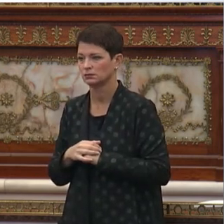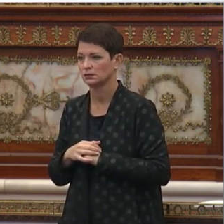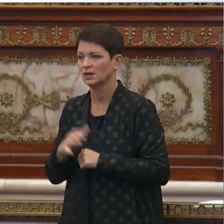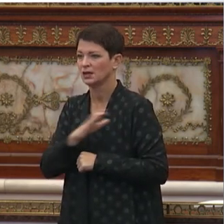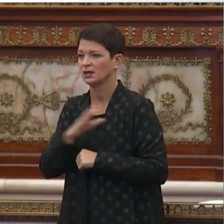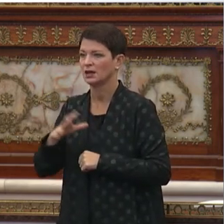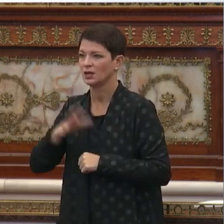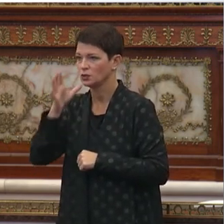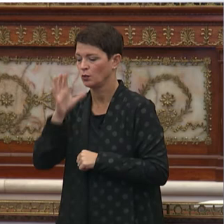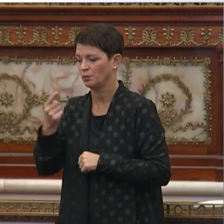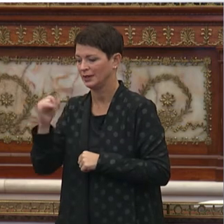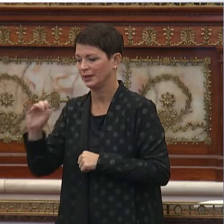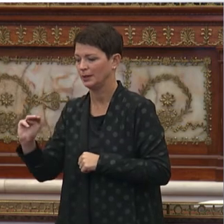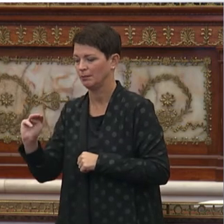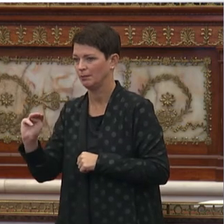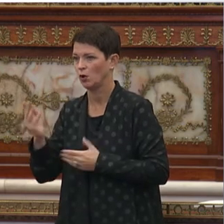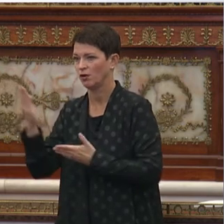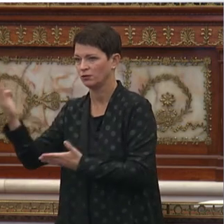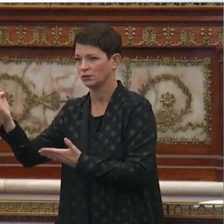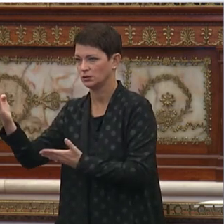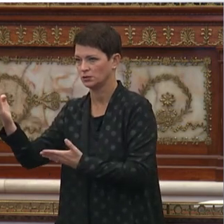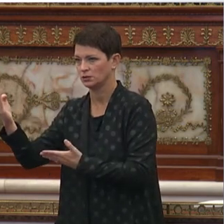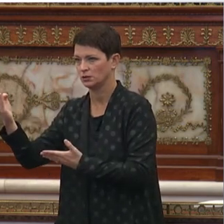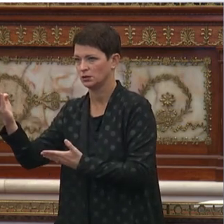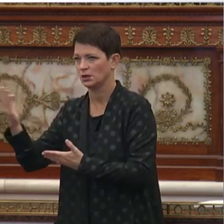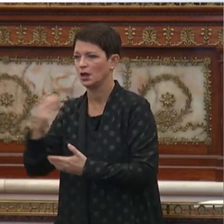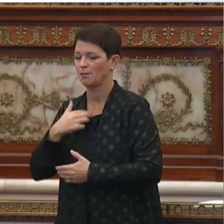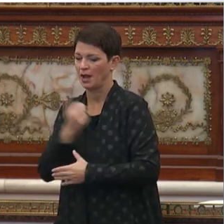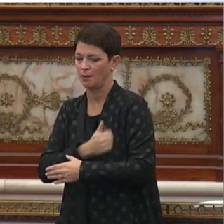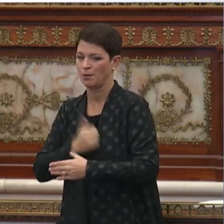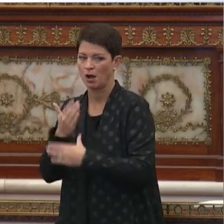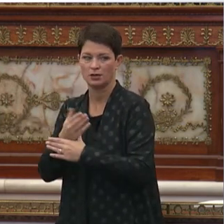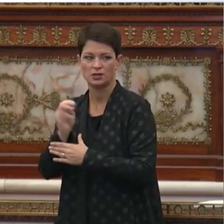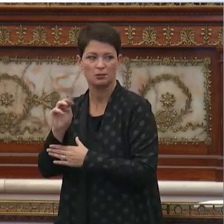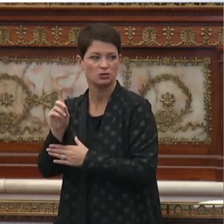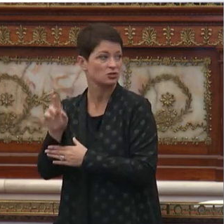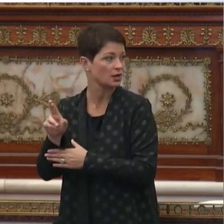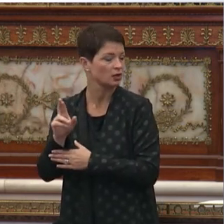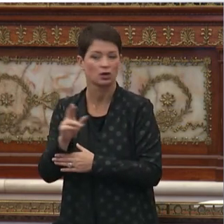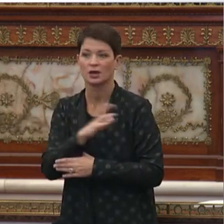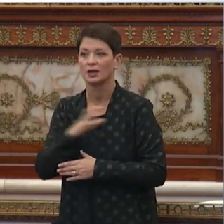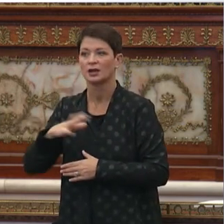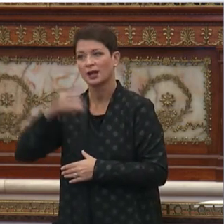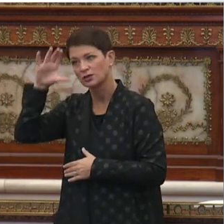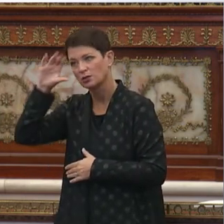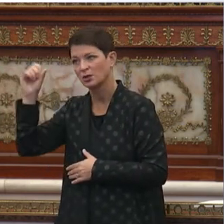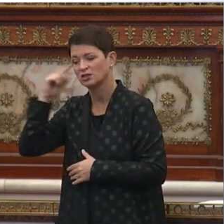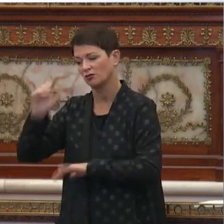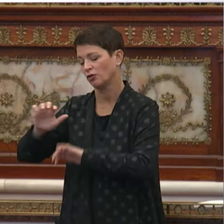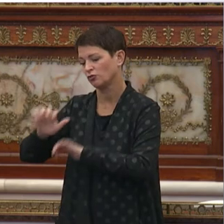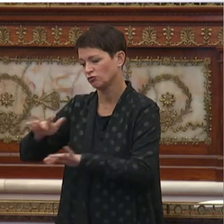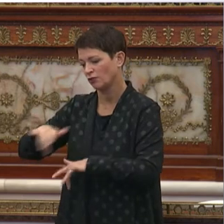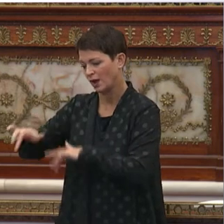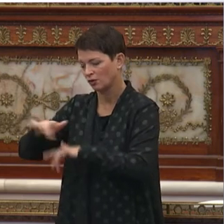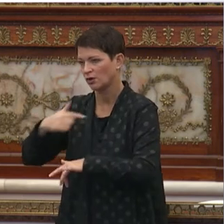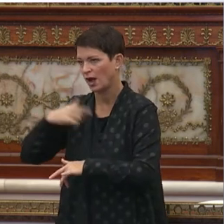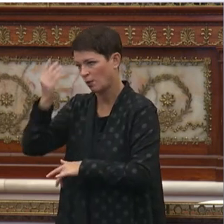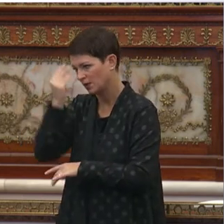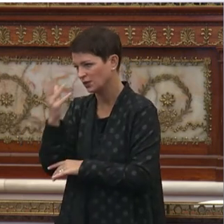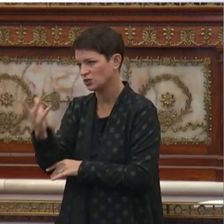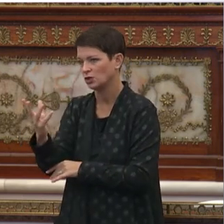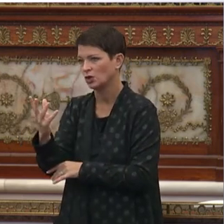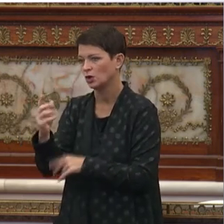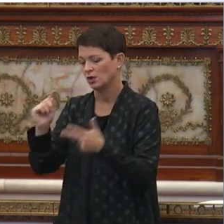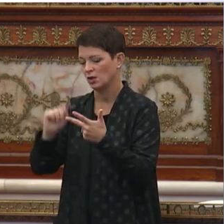Councilwoman Gim offers. My apologies, Mr. Decker. Council President, for the record, I just wanted to note that